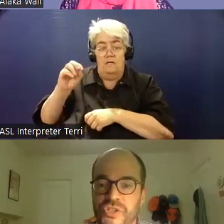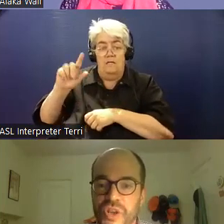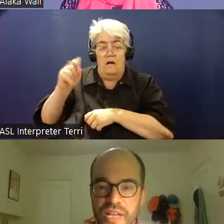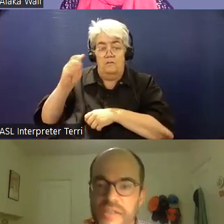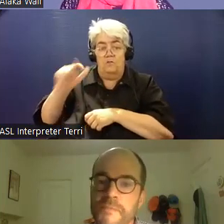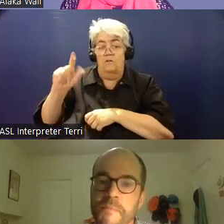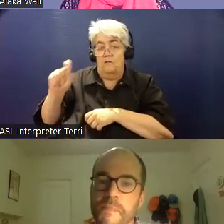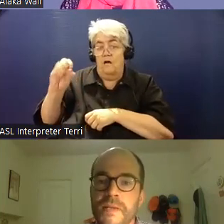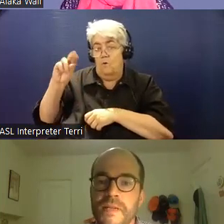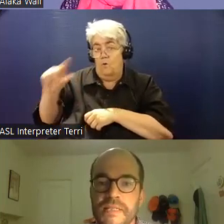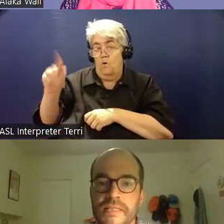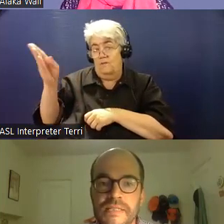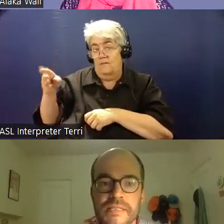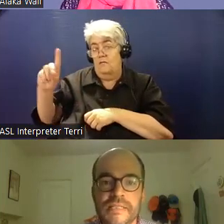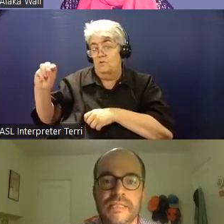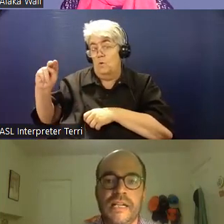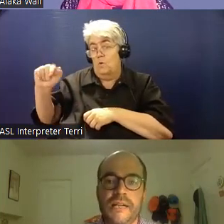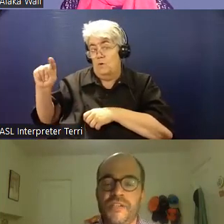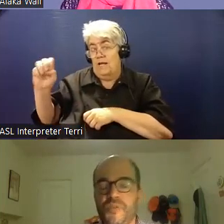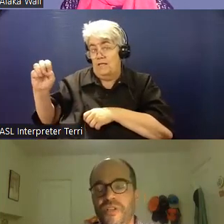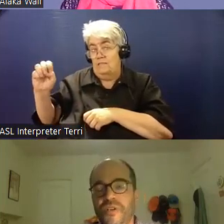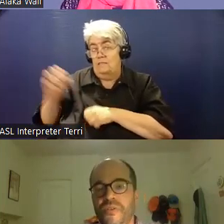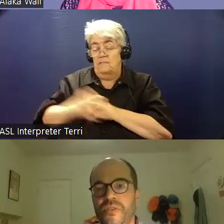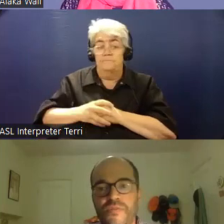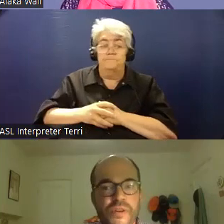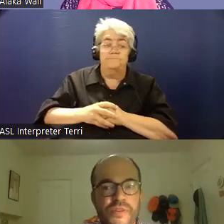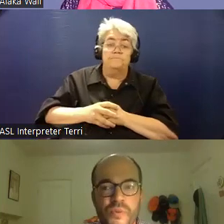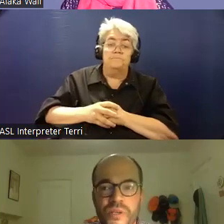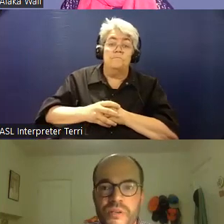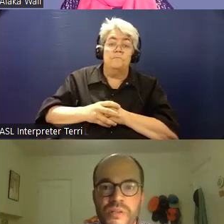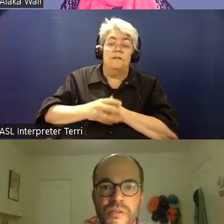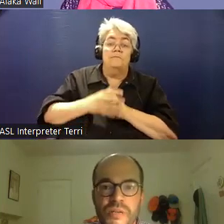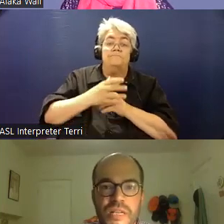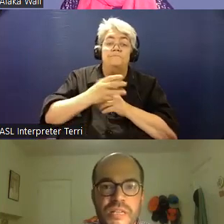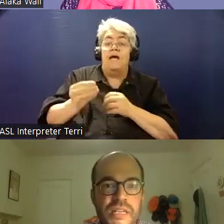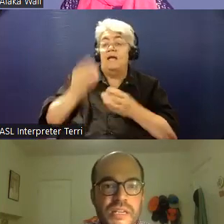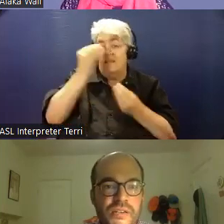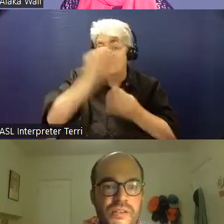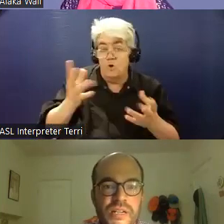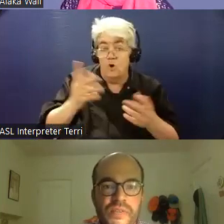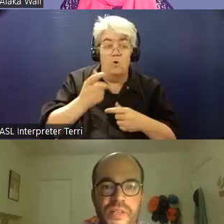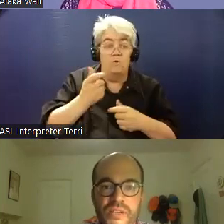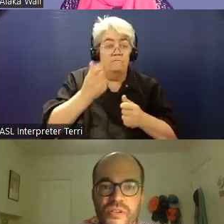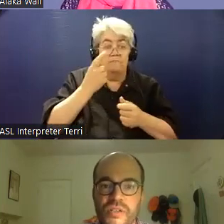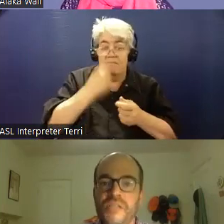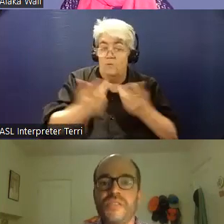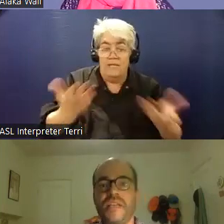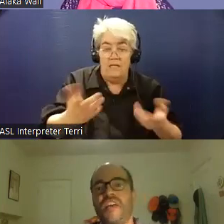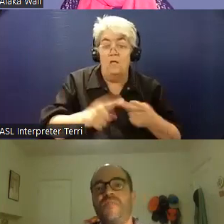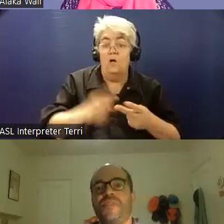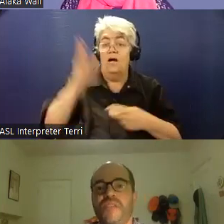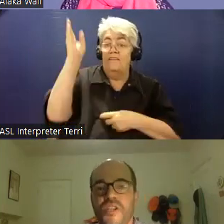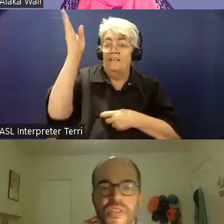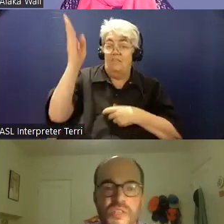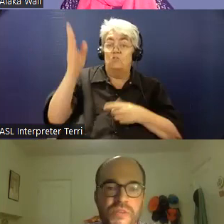archaeological.org/donate. I just want to note for everyone attending here. The lecture is a